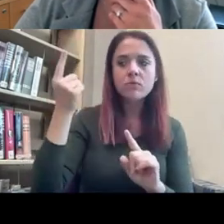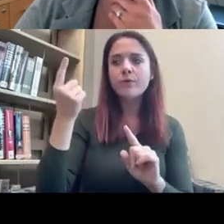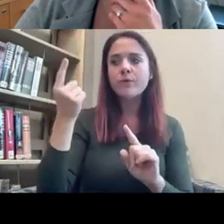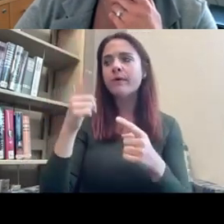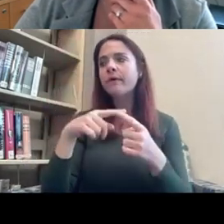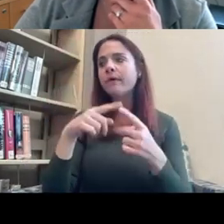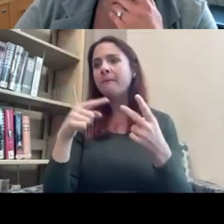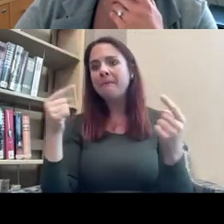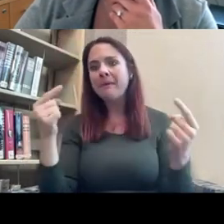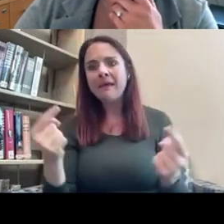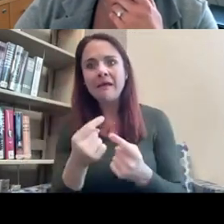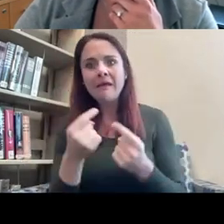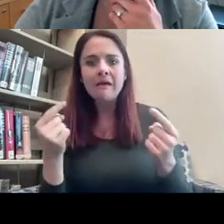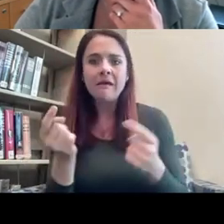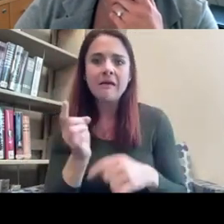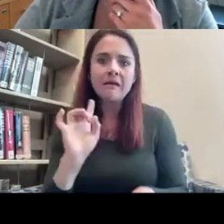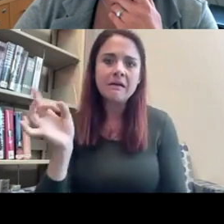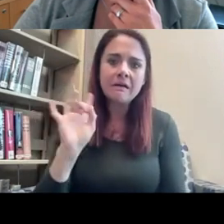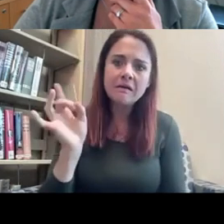intractable pain.